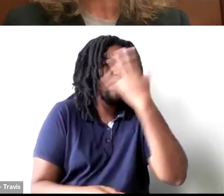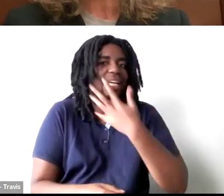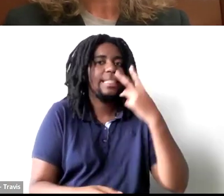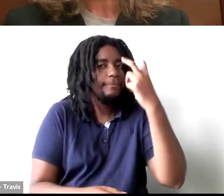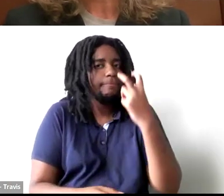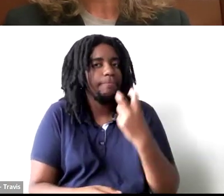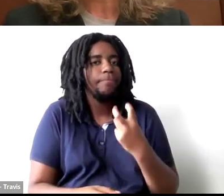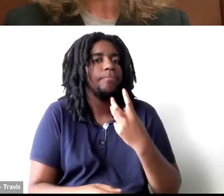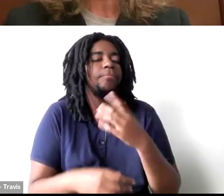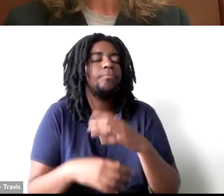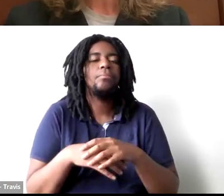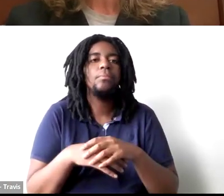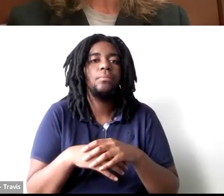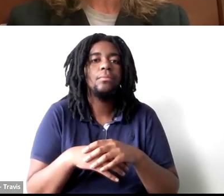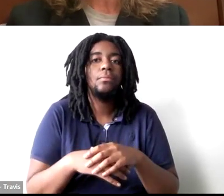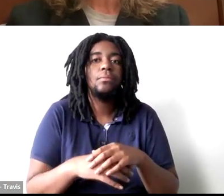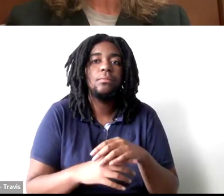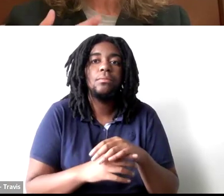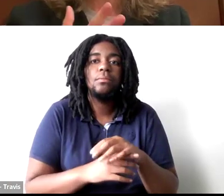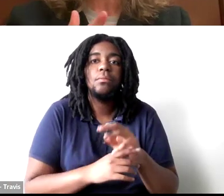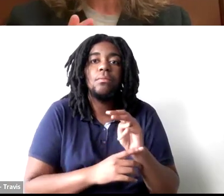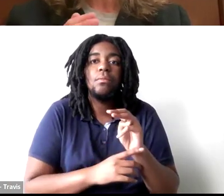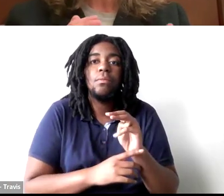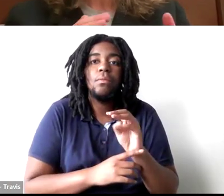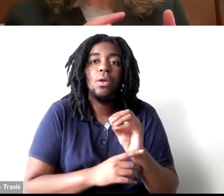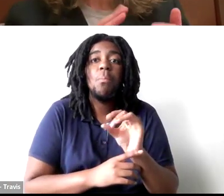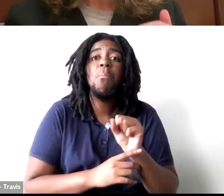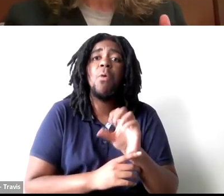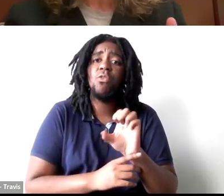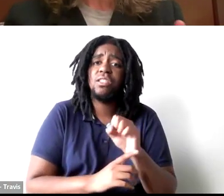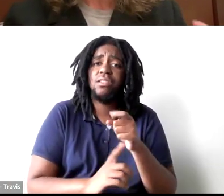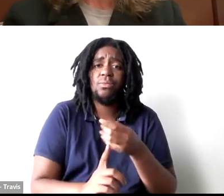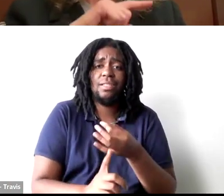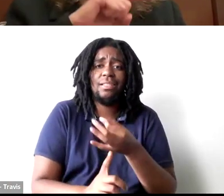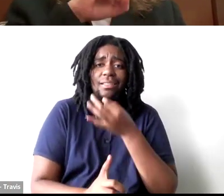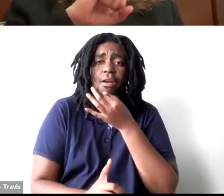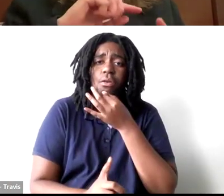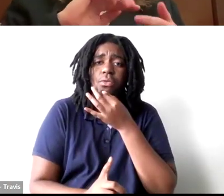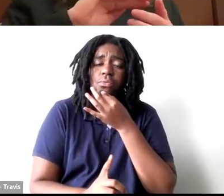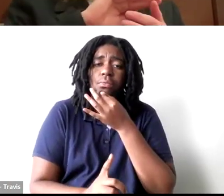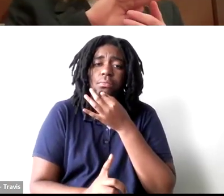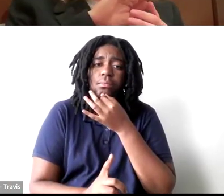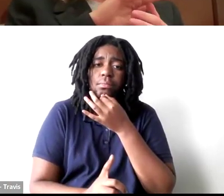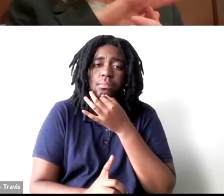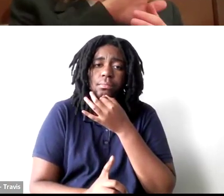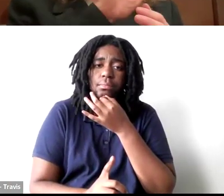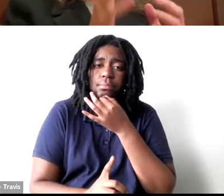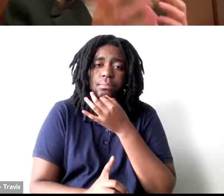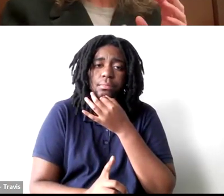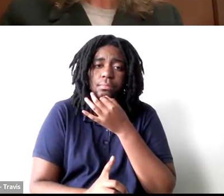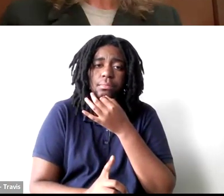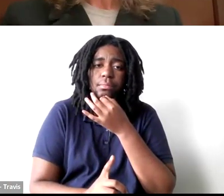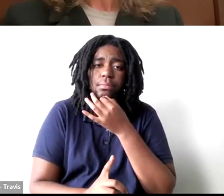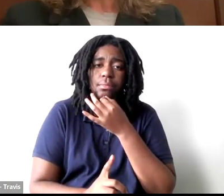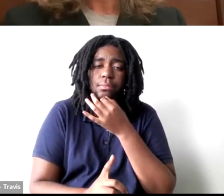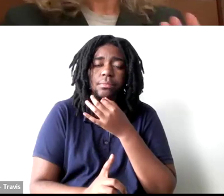enough talent to be able to probably look. He was so much recutting what the profile machine was